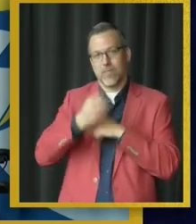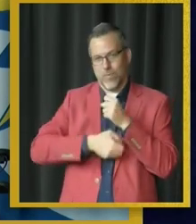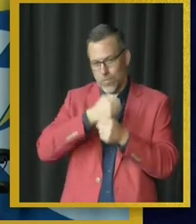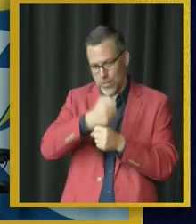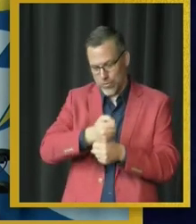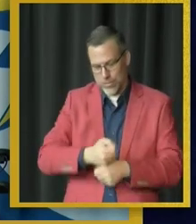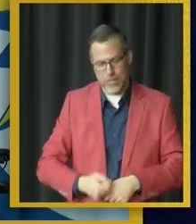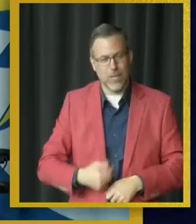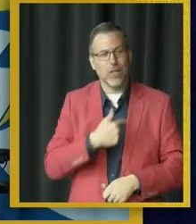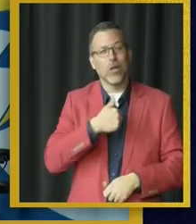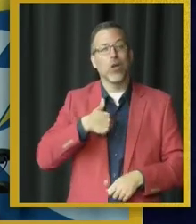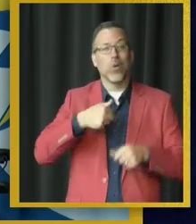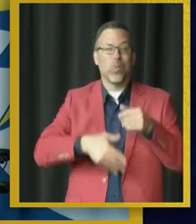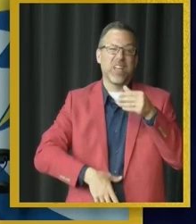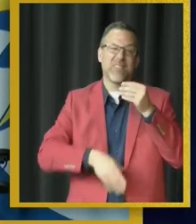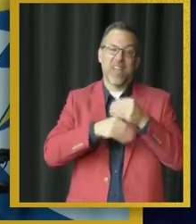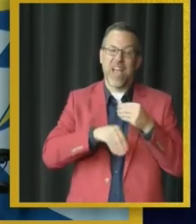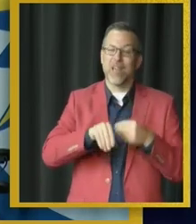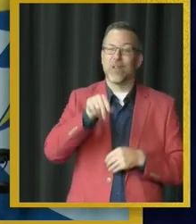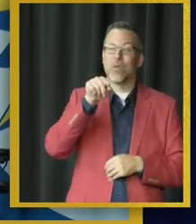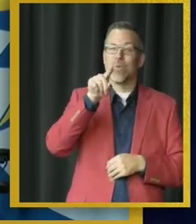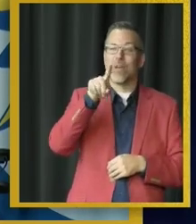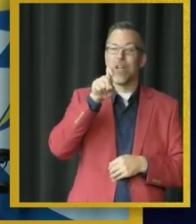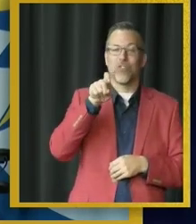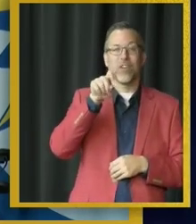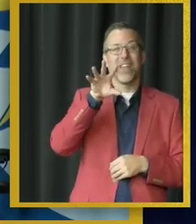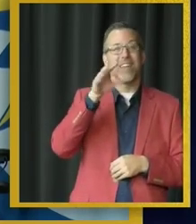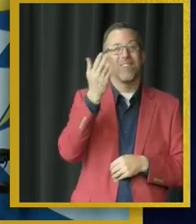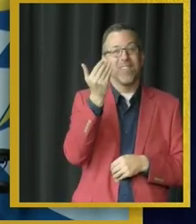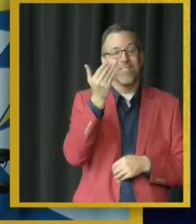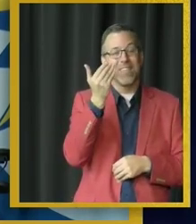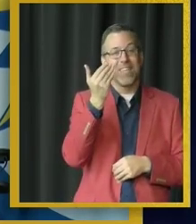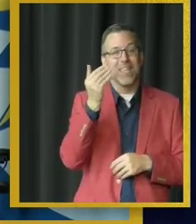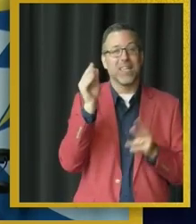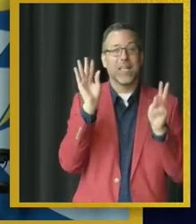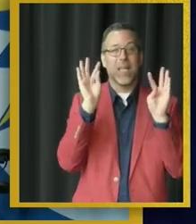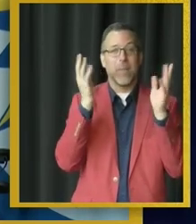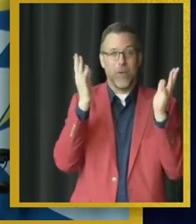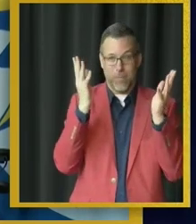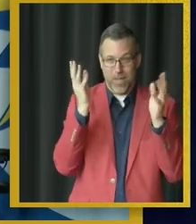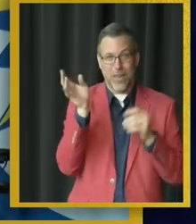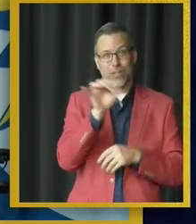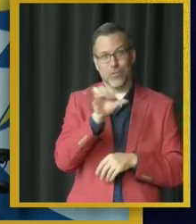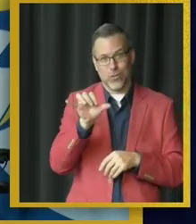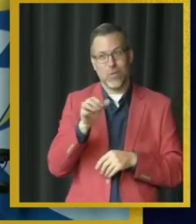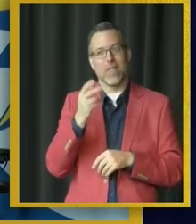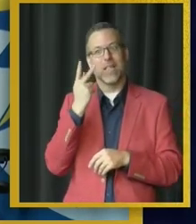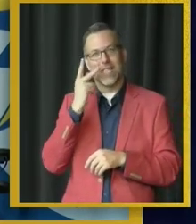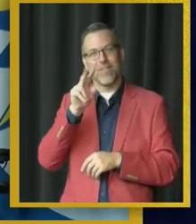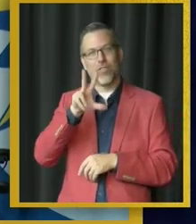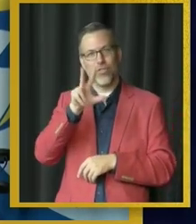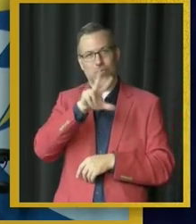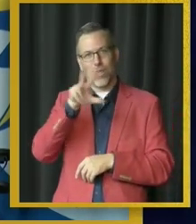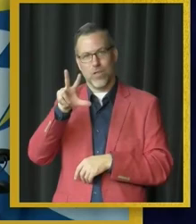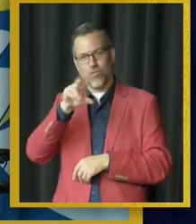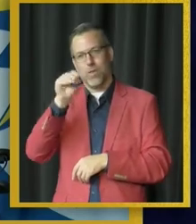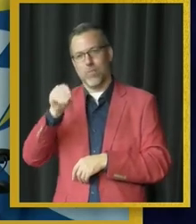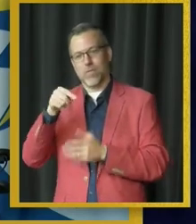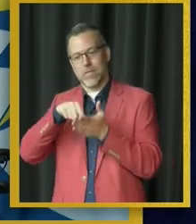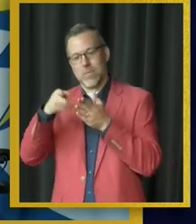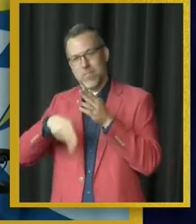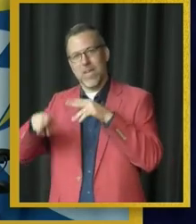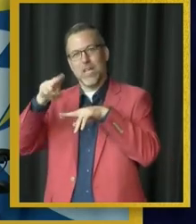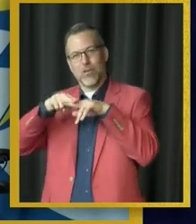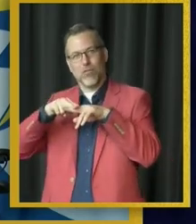We've added 115 paramedics who have also seen a 33% pay increase,